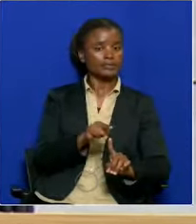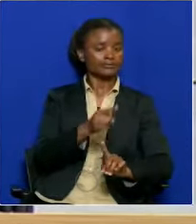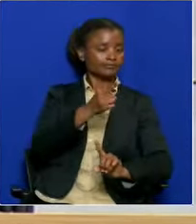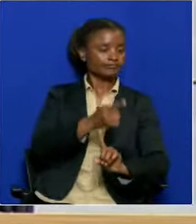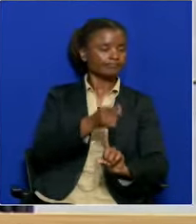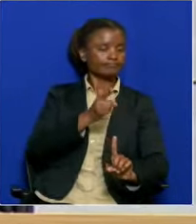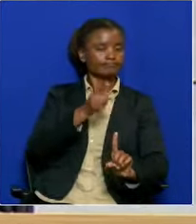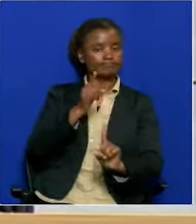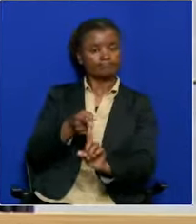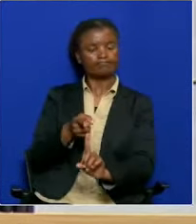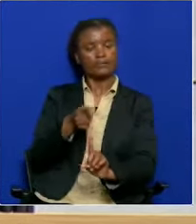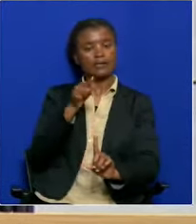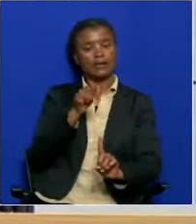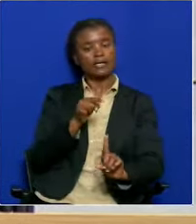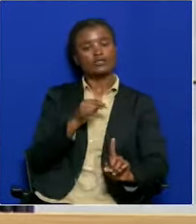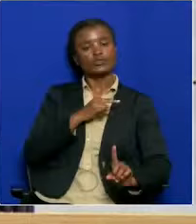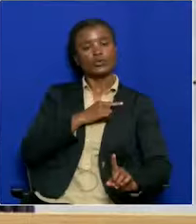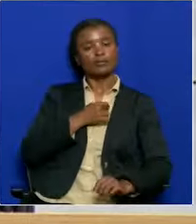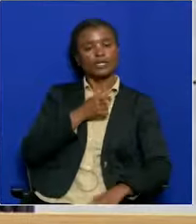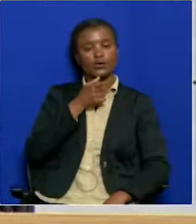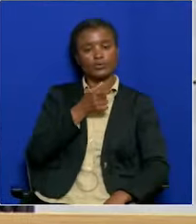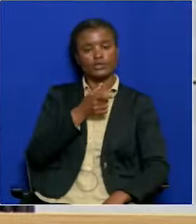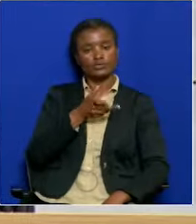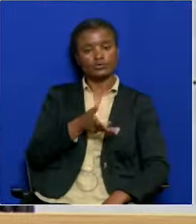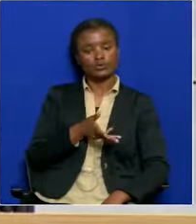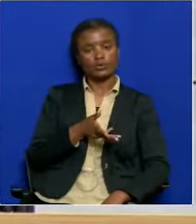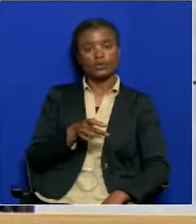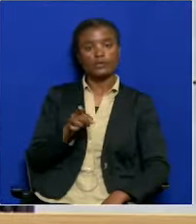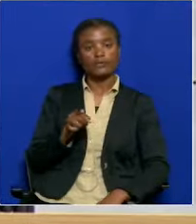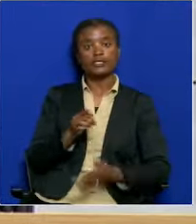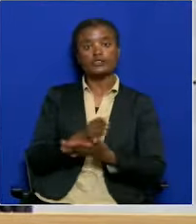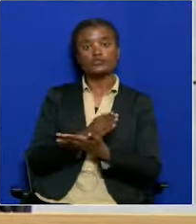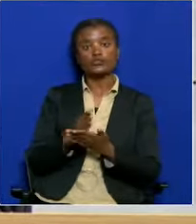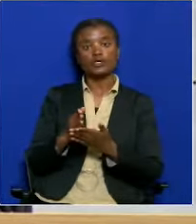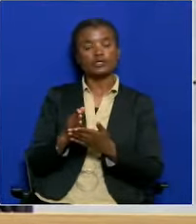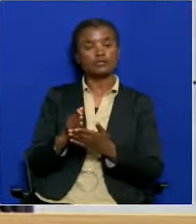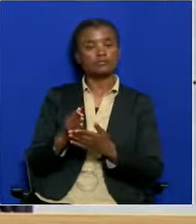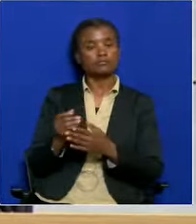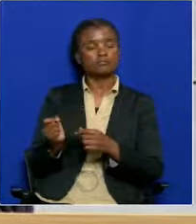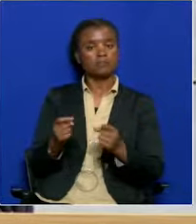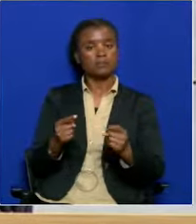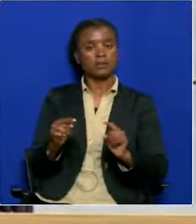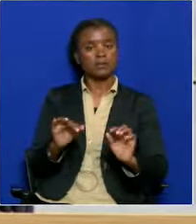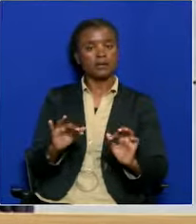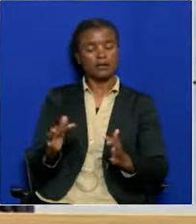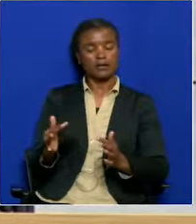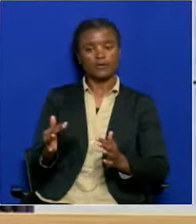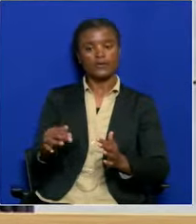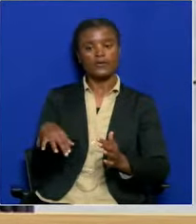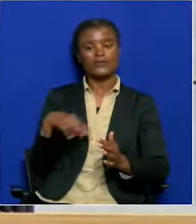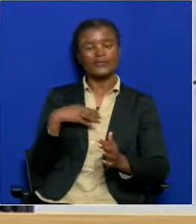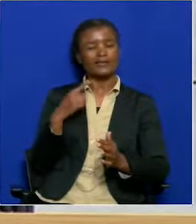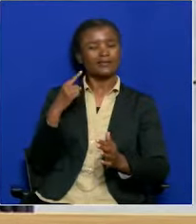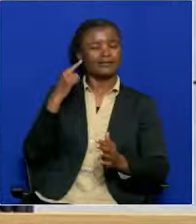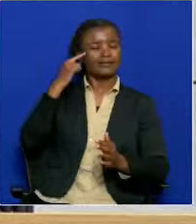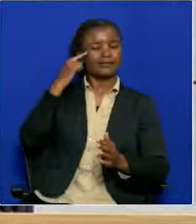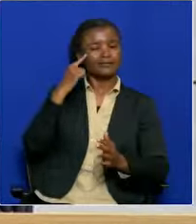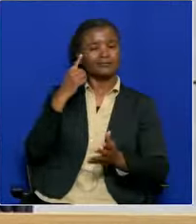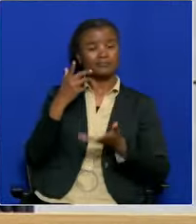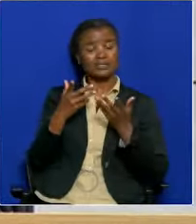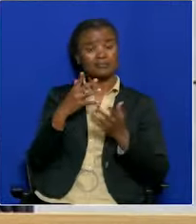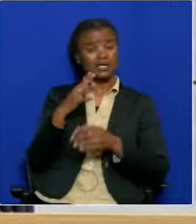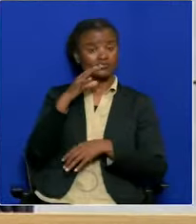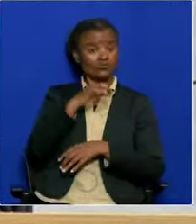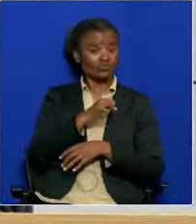that. So, but it was shared, not, I guess he got it from somewhere also. So it